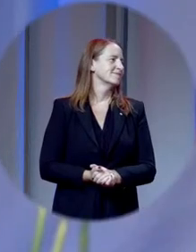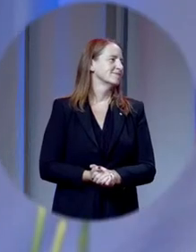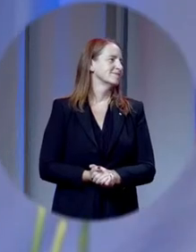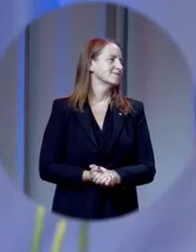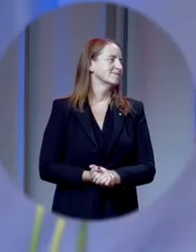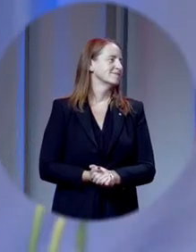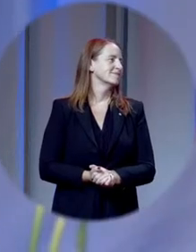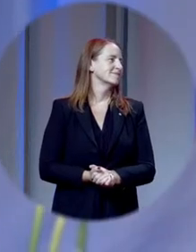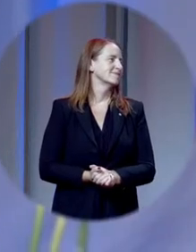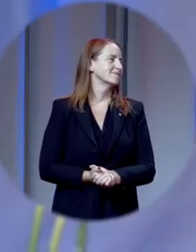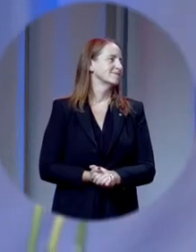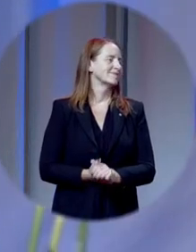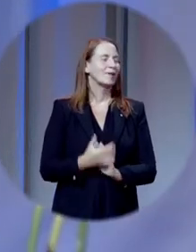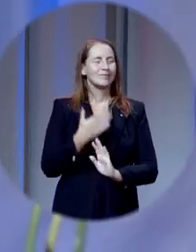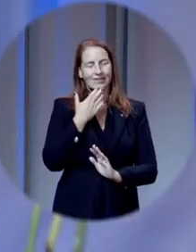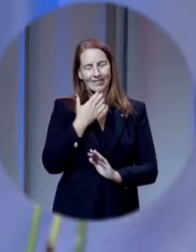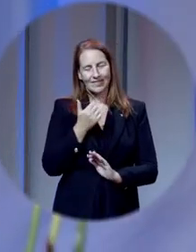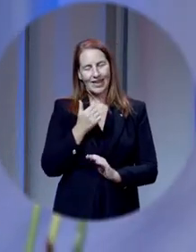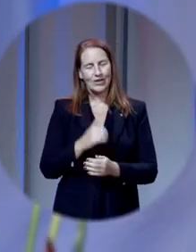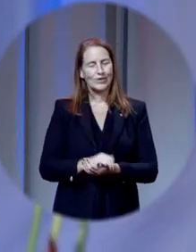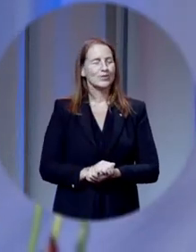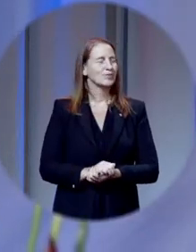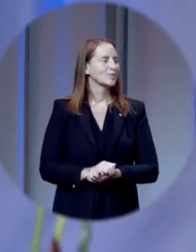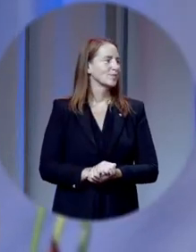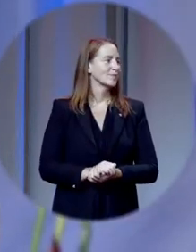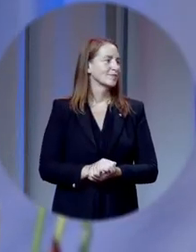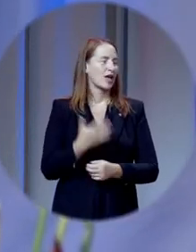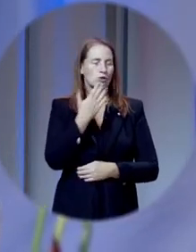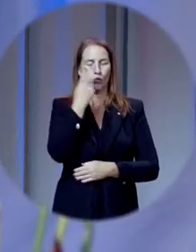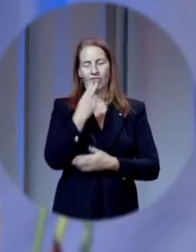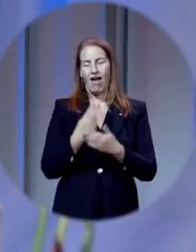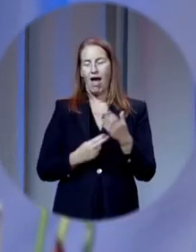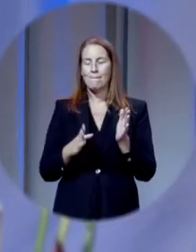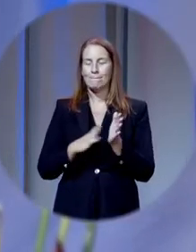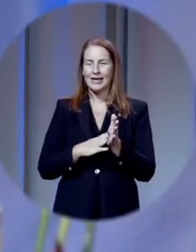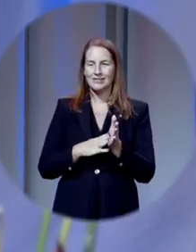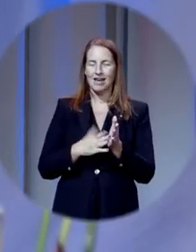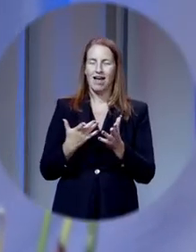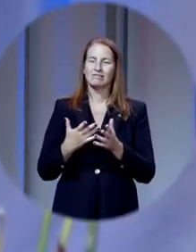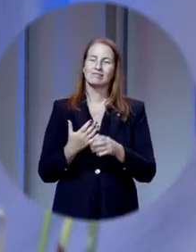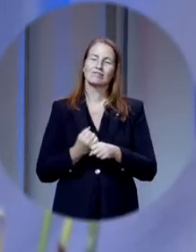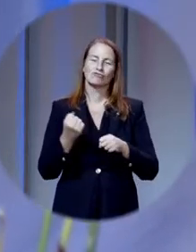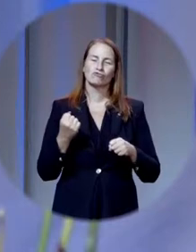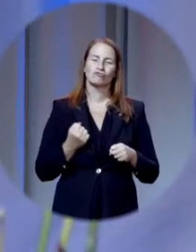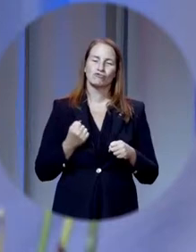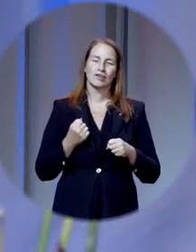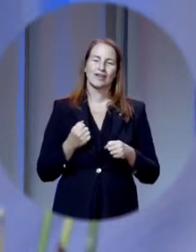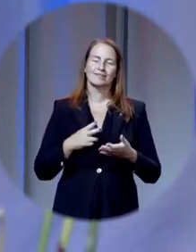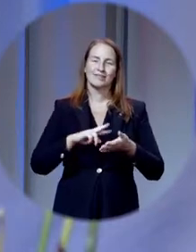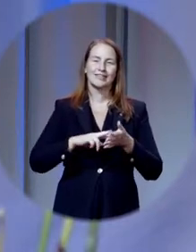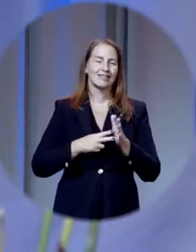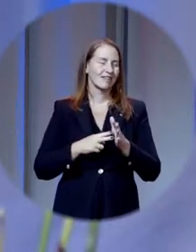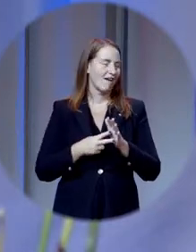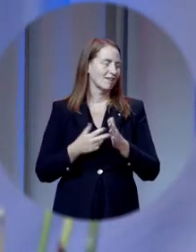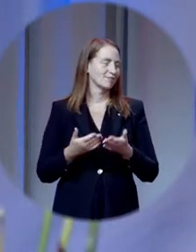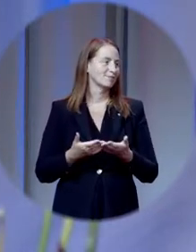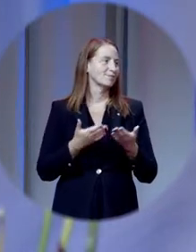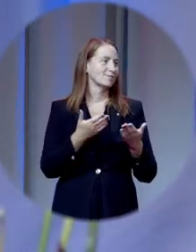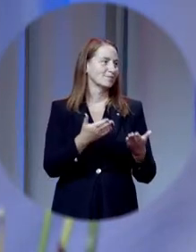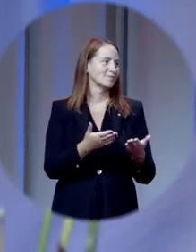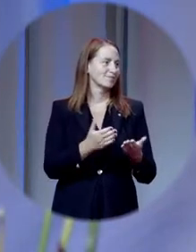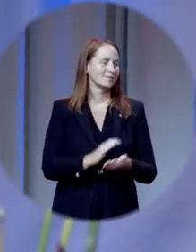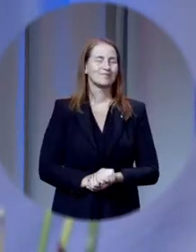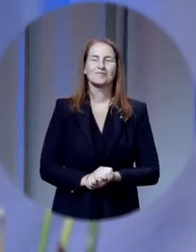Thank you, Vice-Chancellor. School of Art and Media, degree of Bachelor of Arts with Honours, Design for Digital Media,